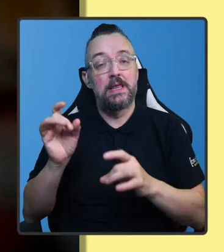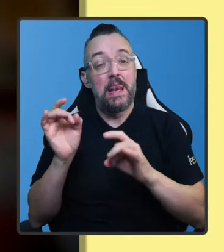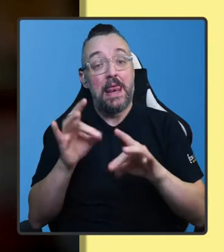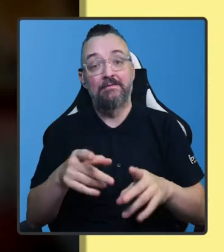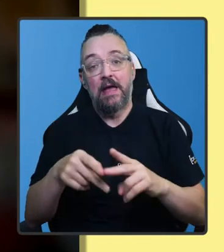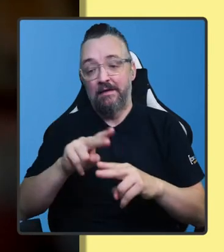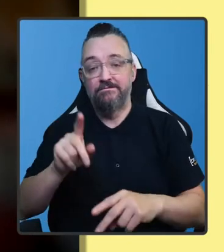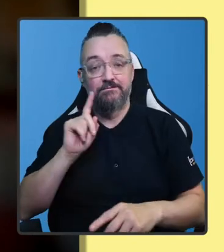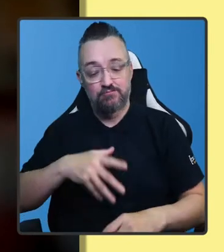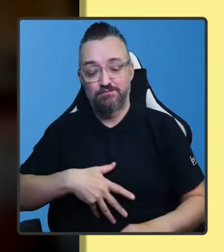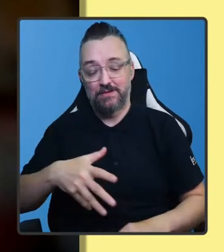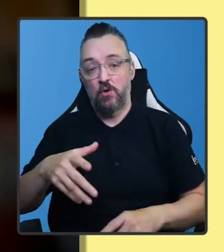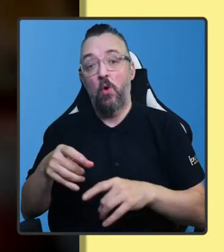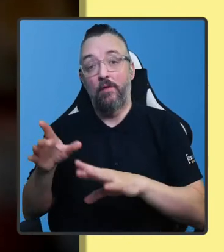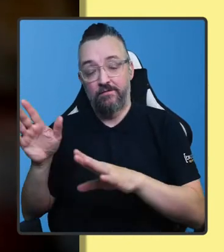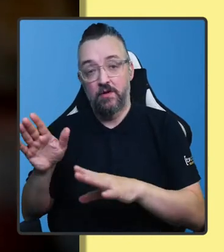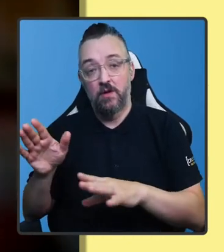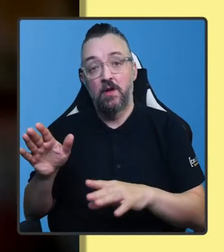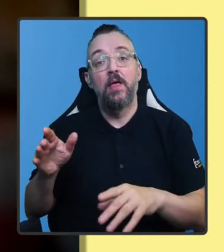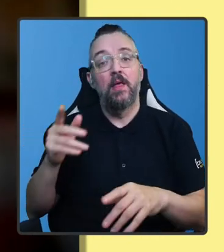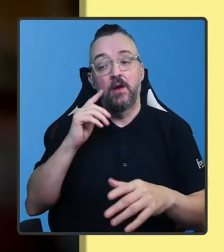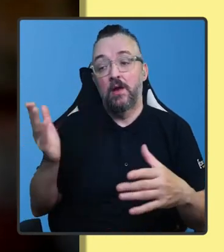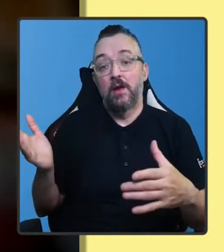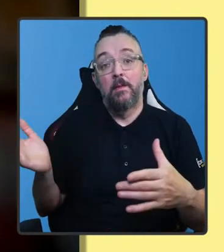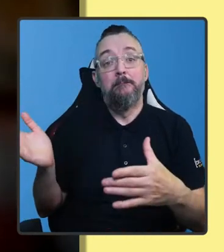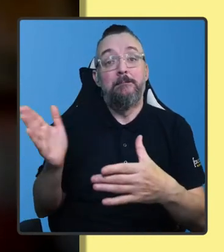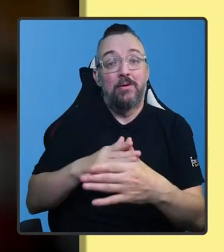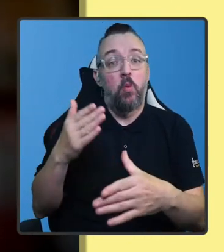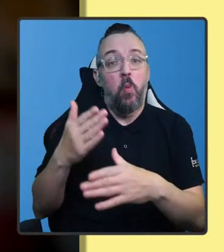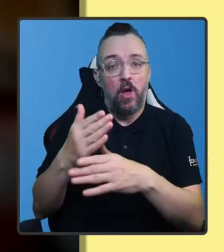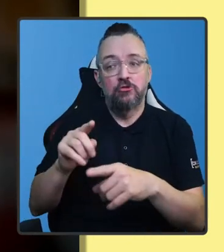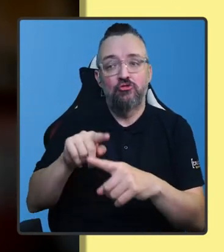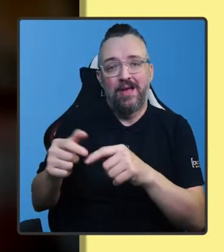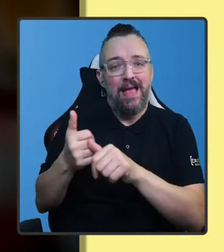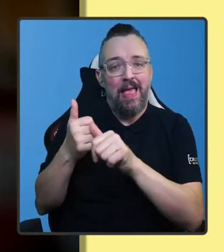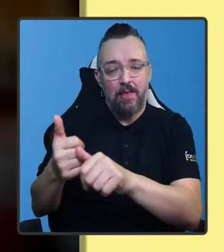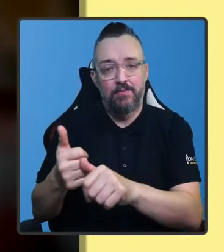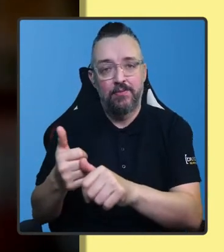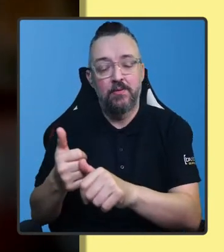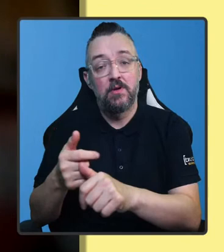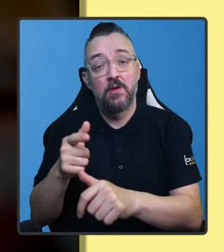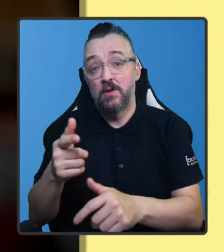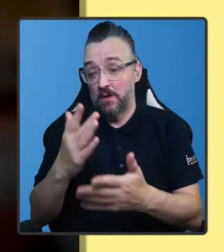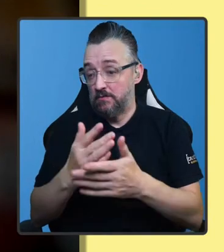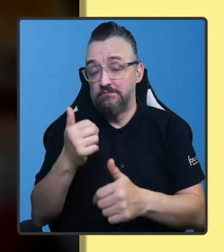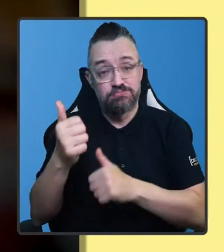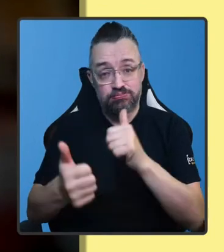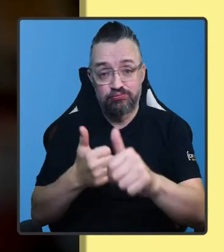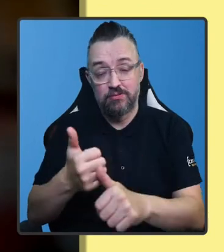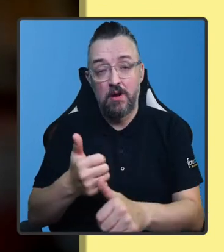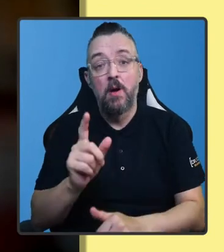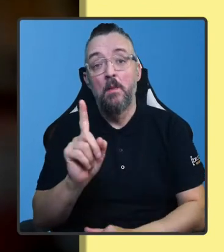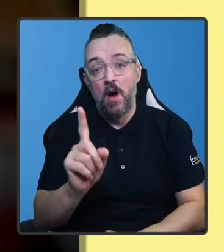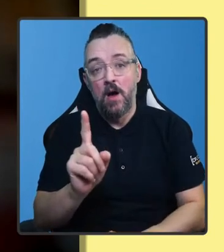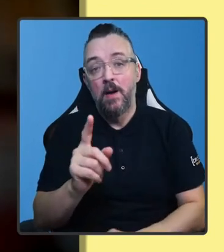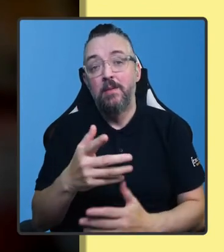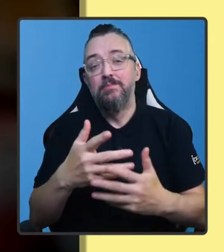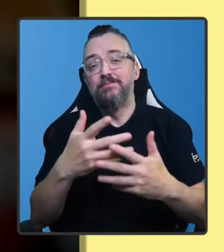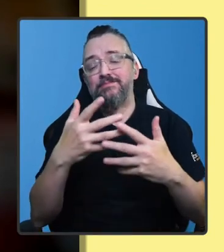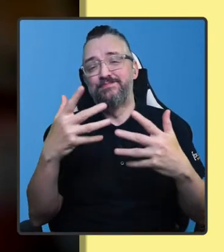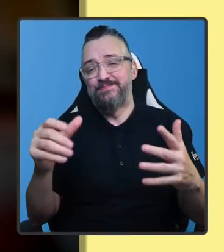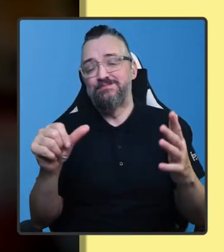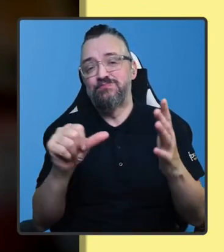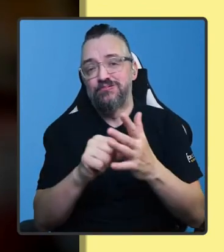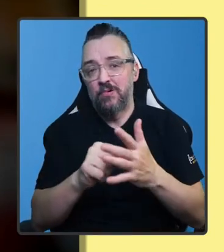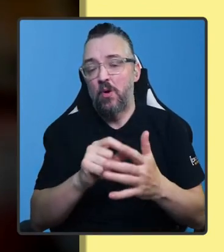funding for women returners to help them back to work. These are commendable. However, the big issues of why women